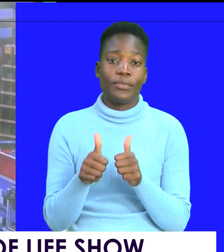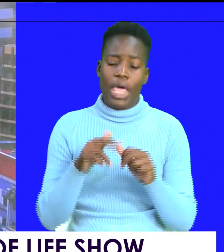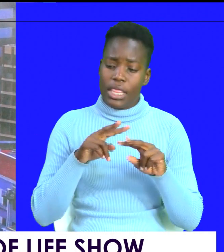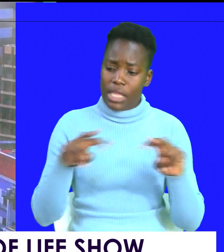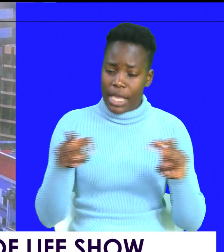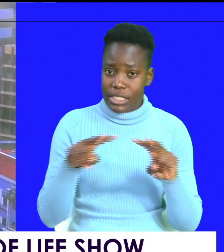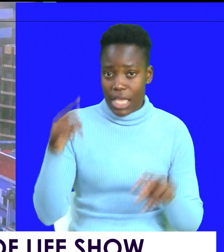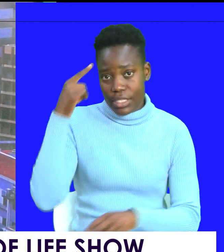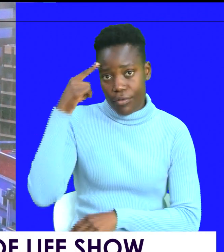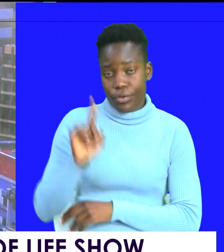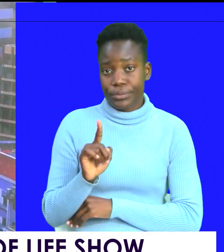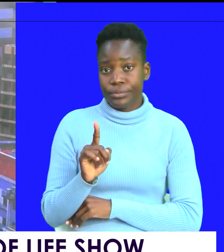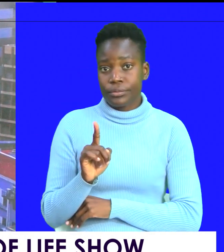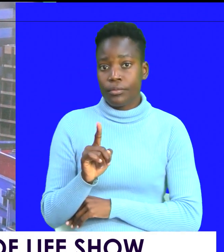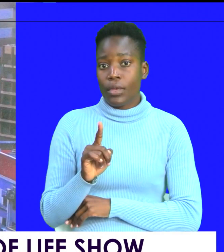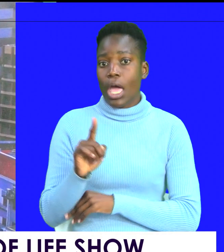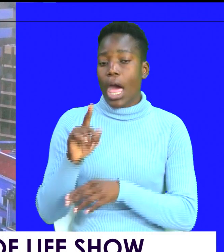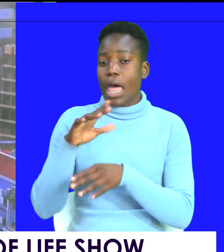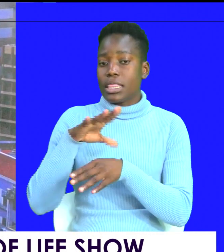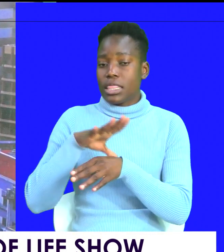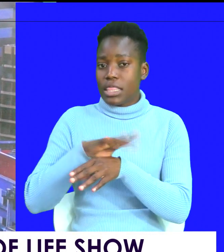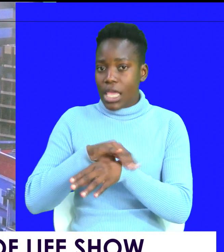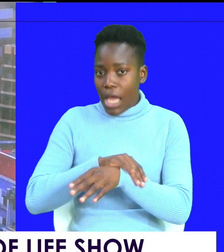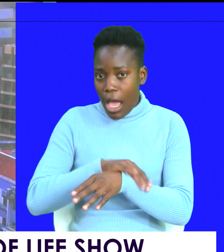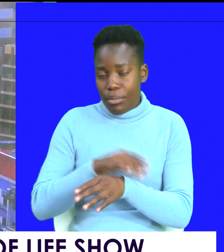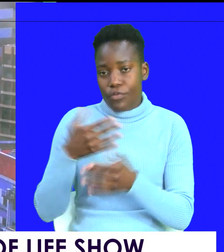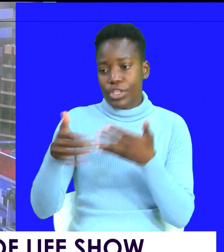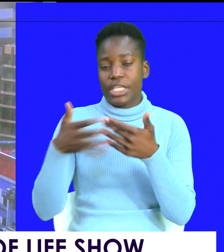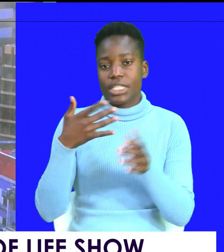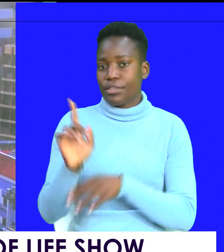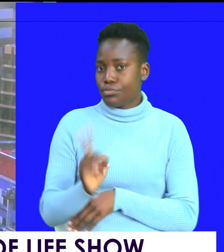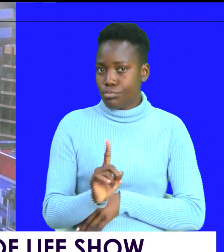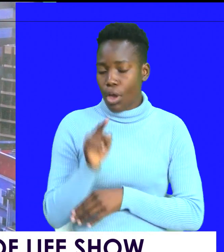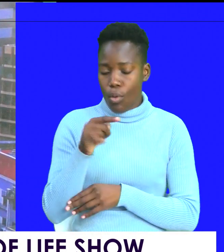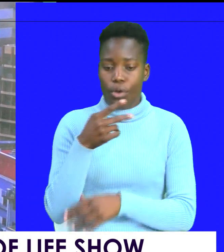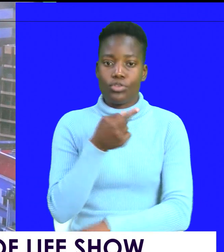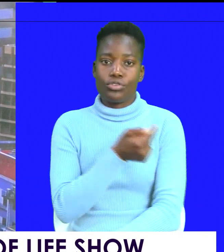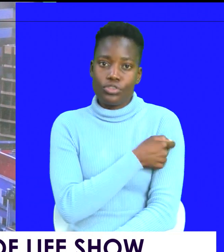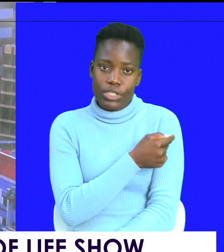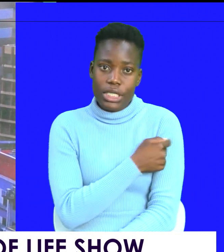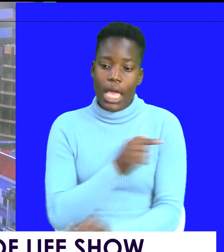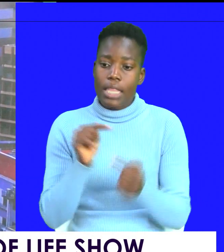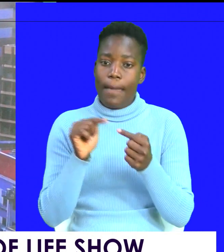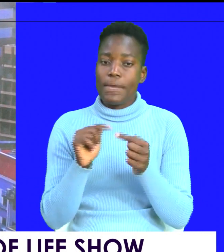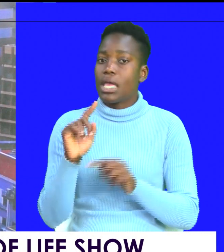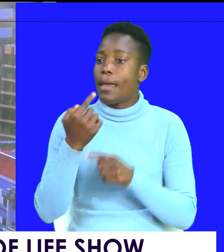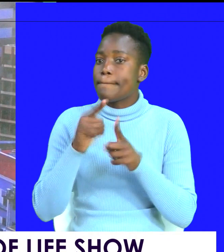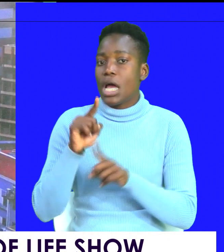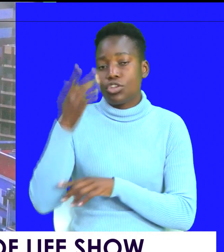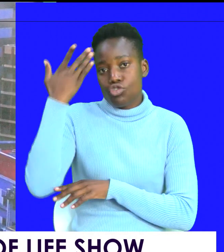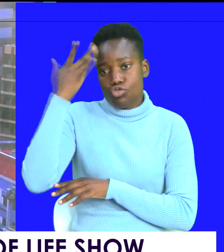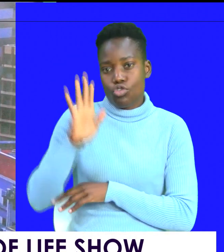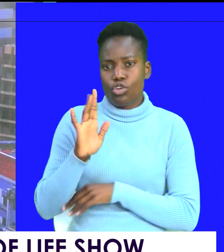for therapy for the symptoms. No. You know, you are treating the pain, but you don't know